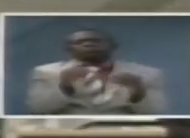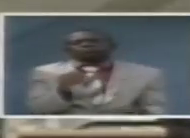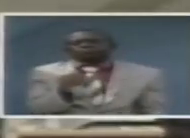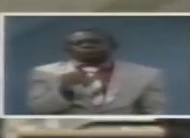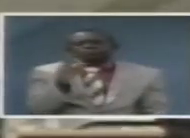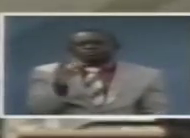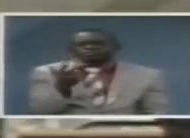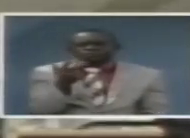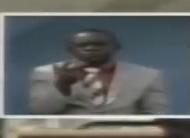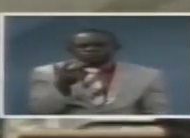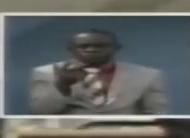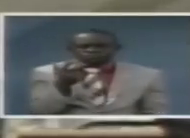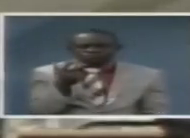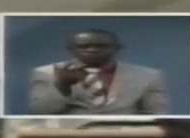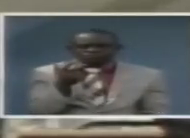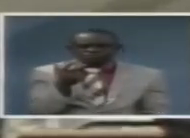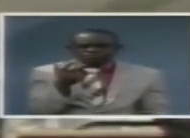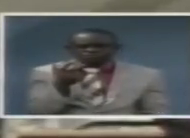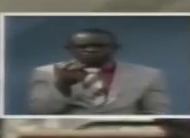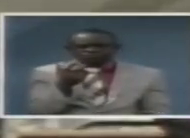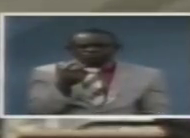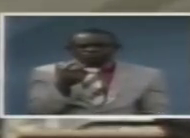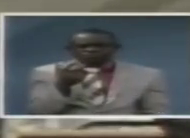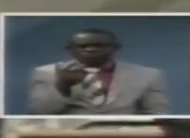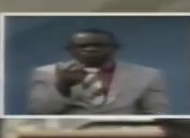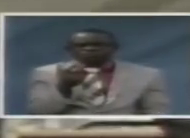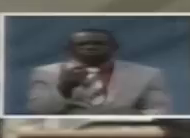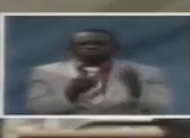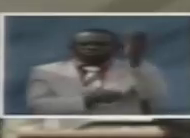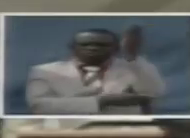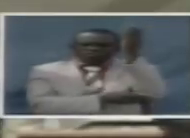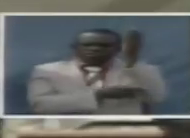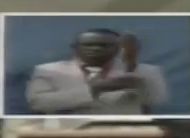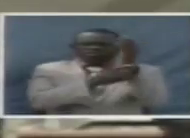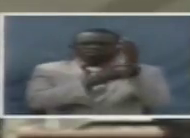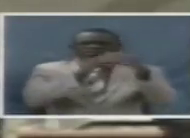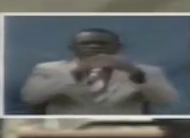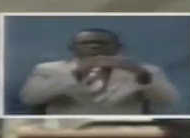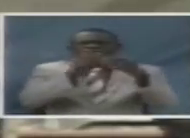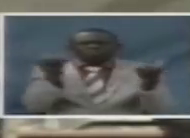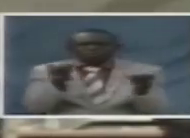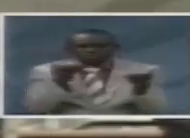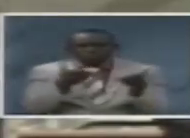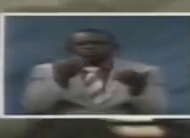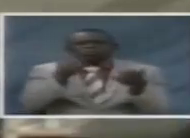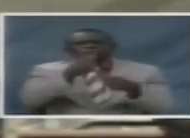reduction. Pillar number 3, reducing development inequalities. And